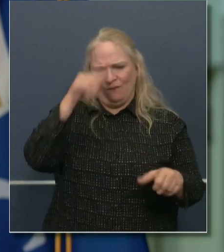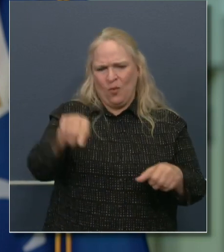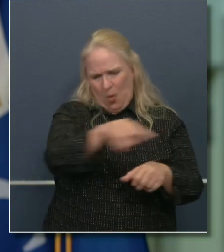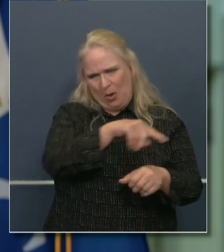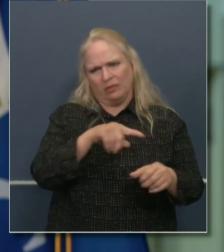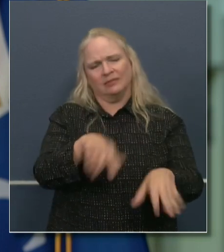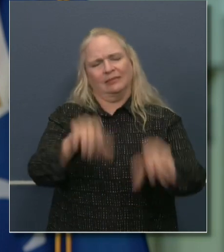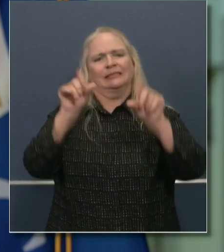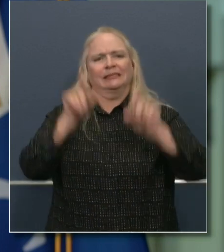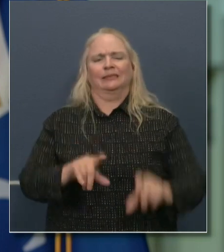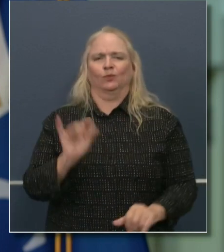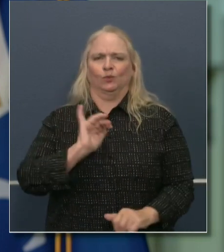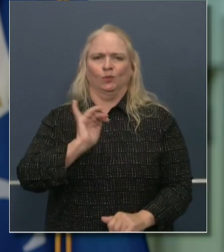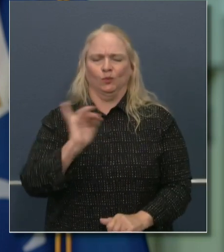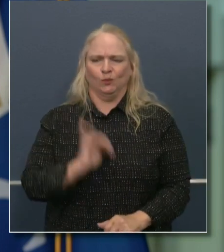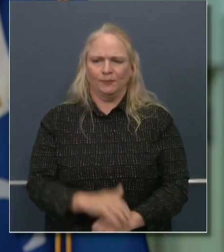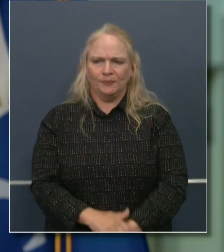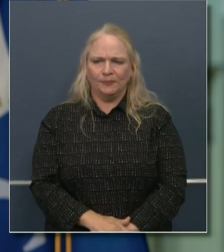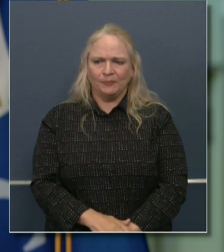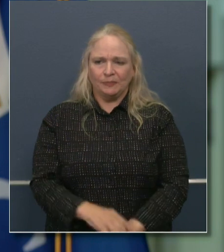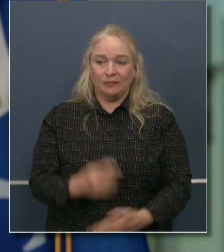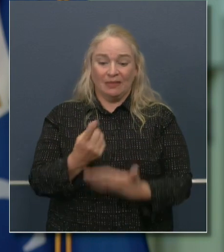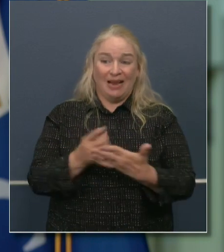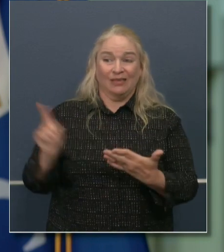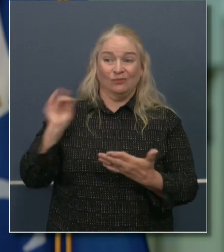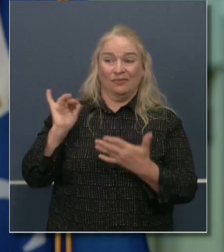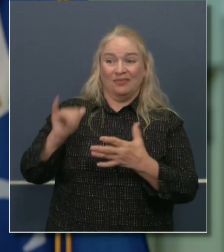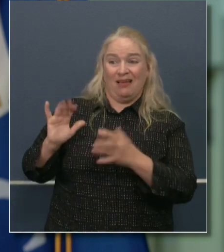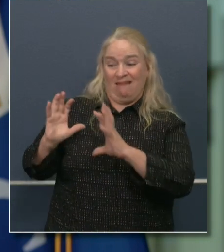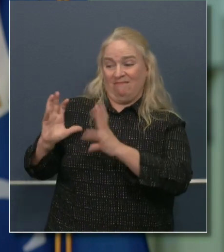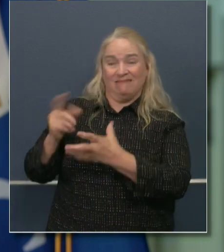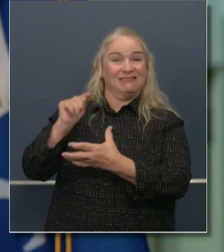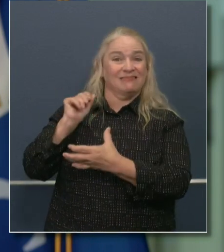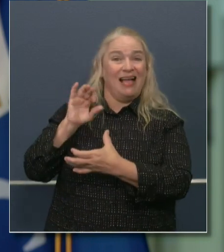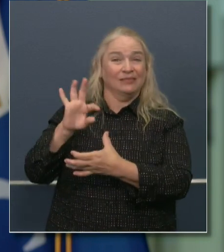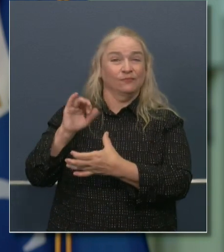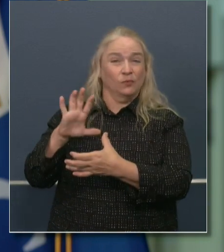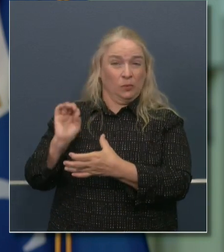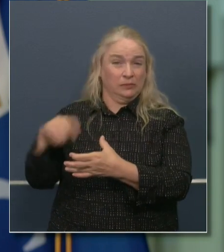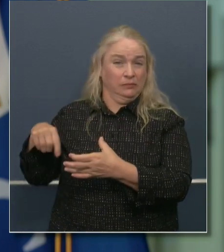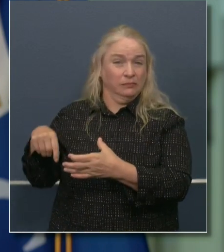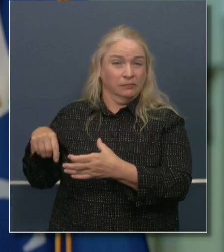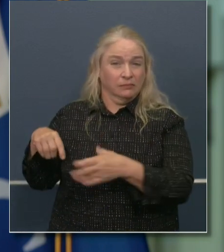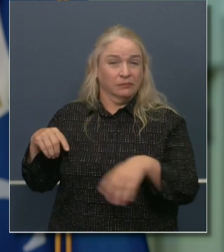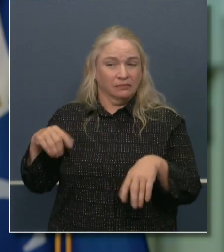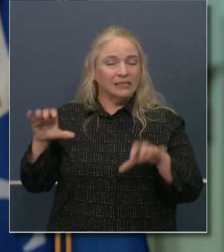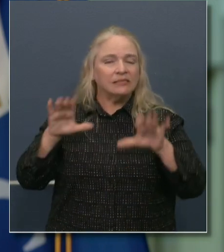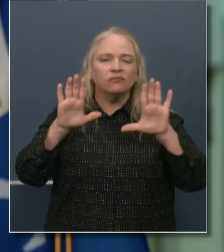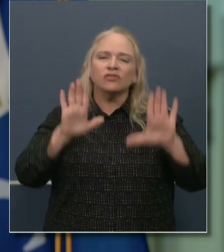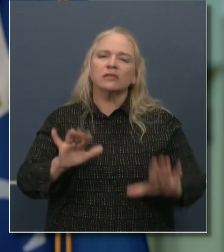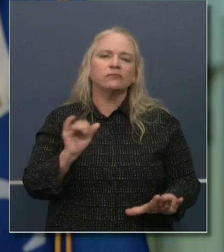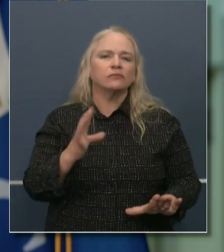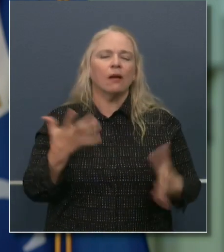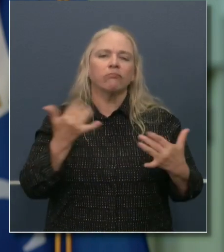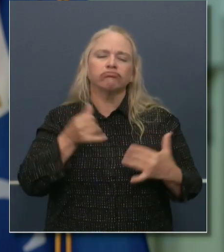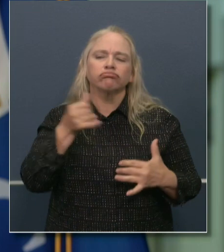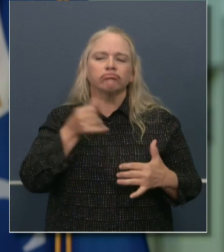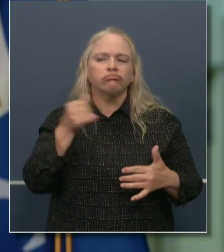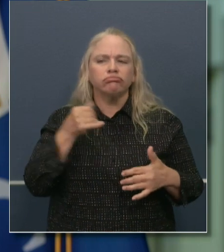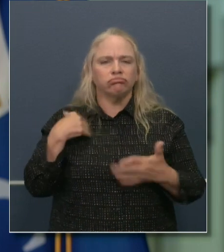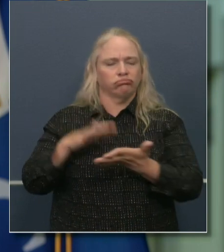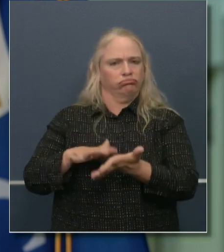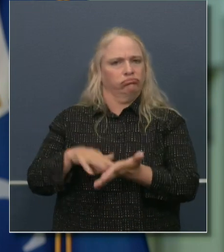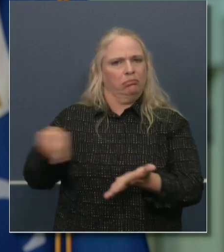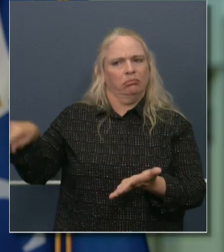that the task force had done not only an admirable job, I believe an outstanding job. I complimented its two